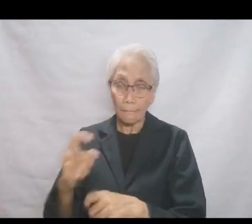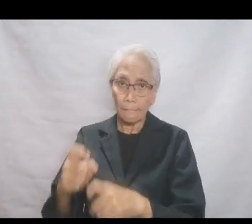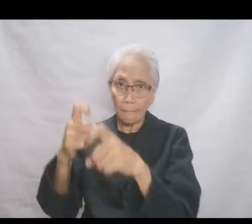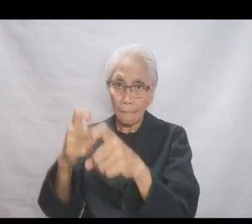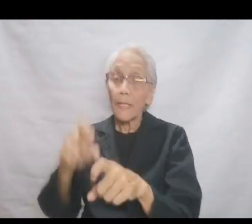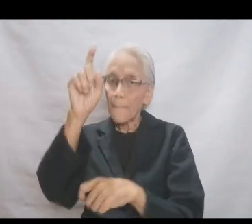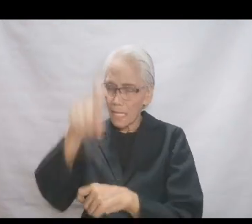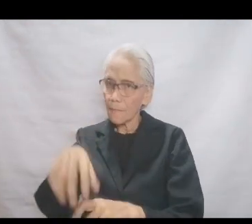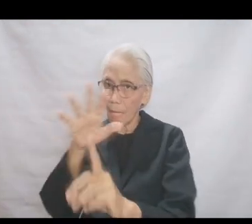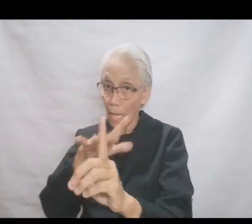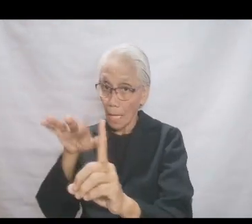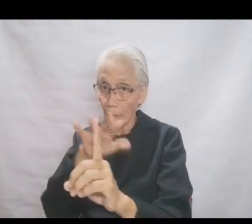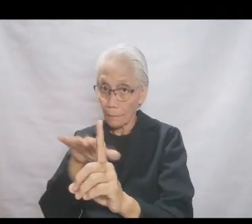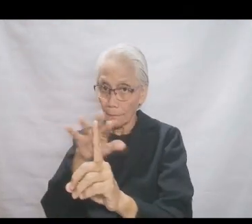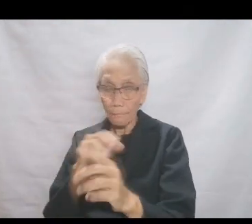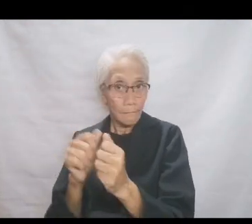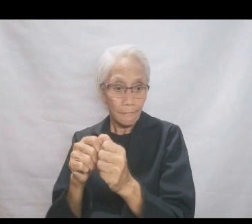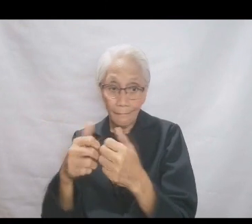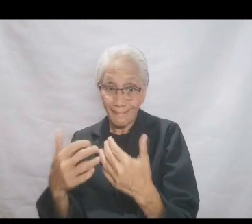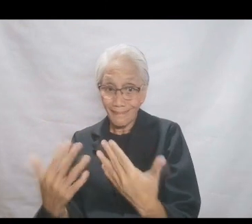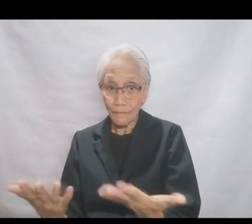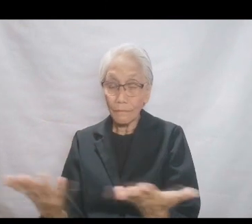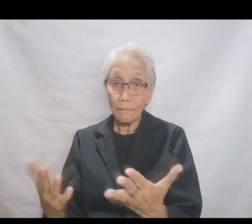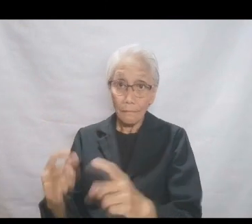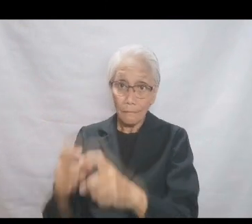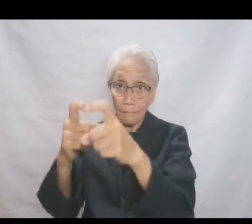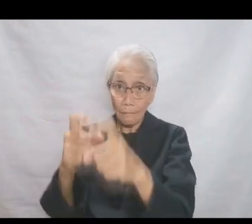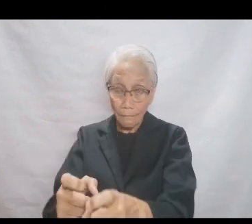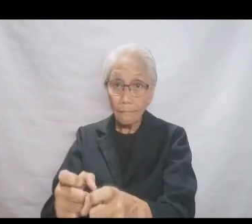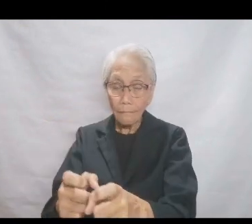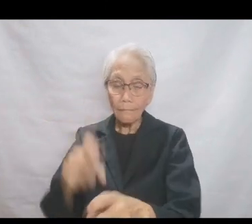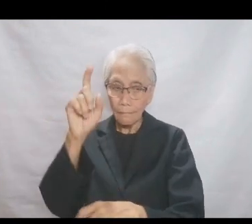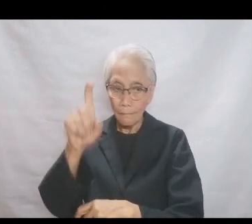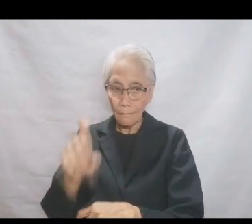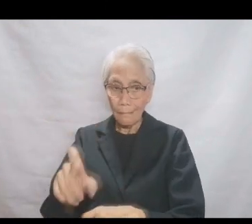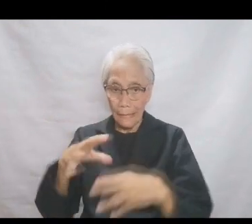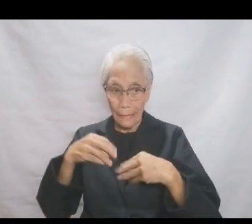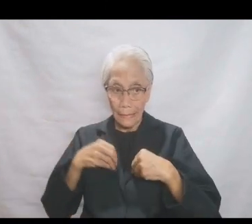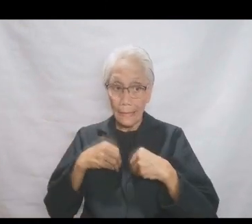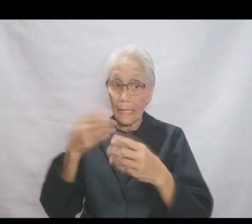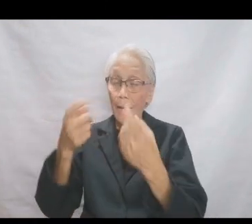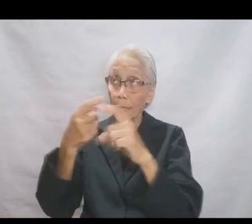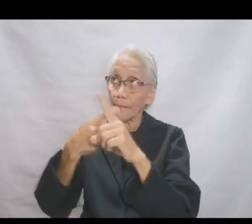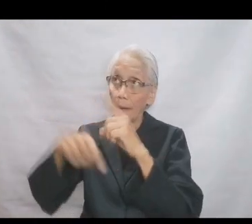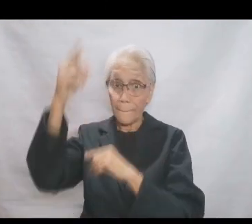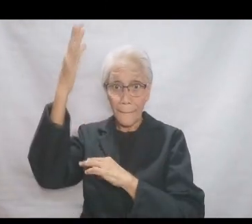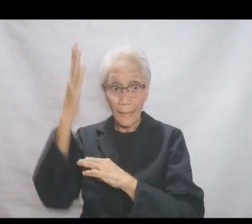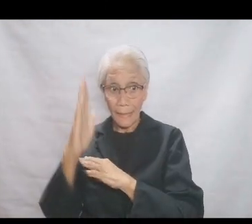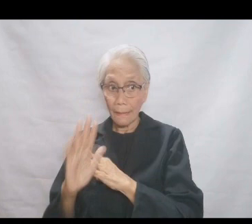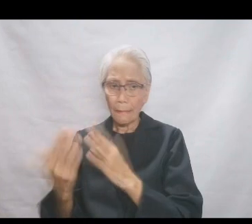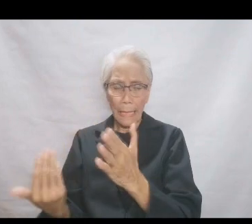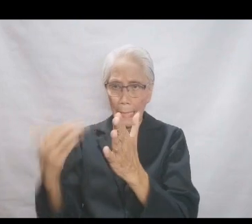given, propriety and order must be observed. Without these, the so-called gifts should not be acknowledged as coming from